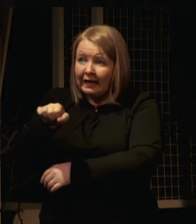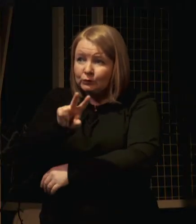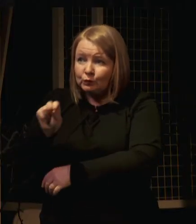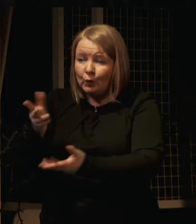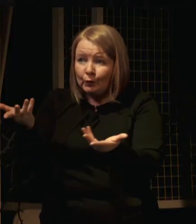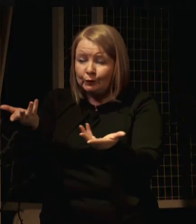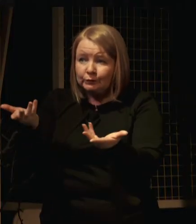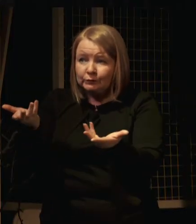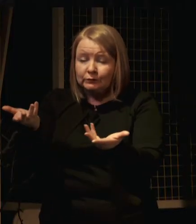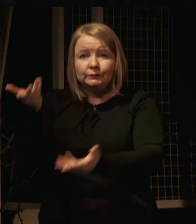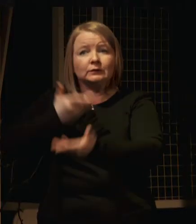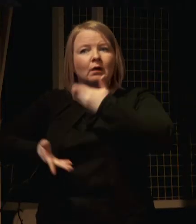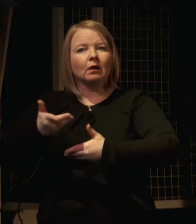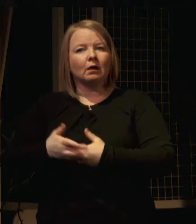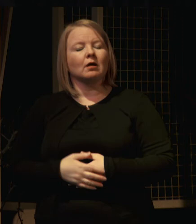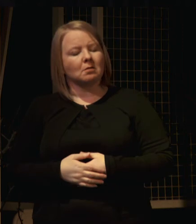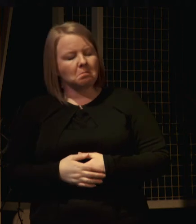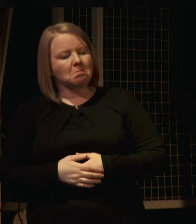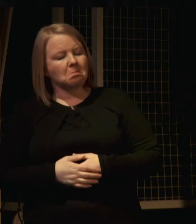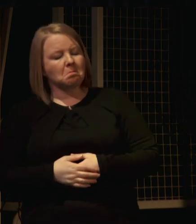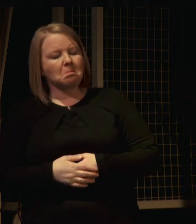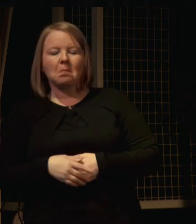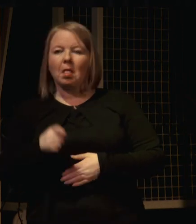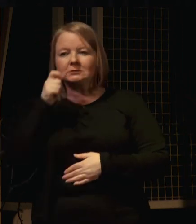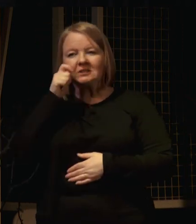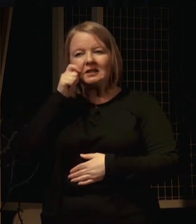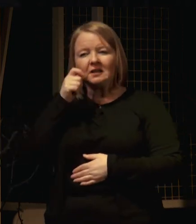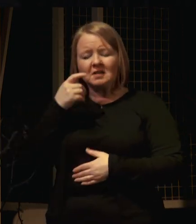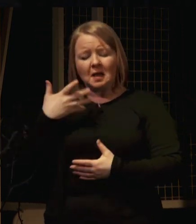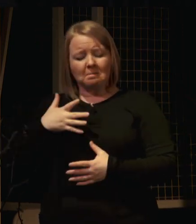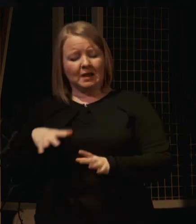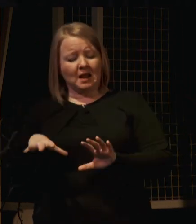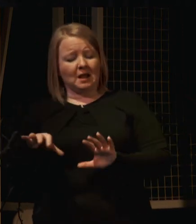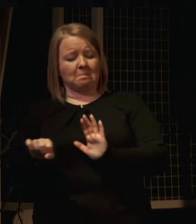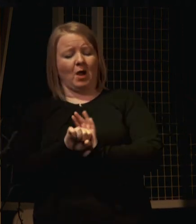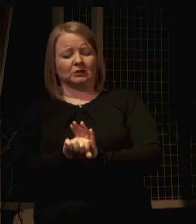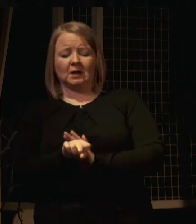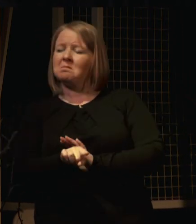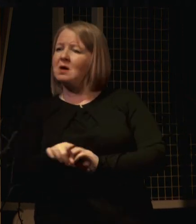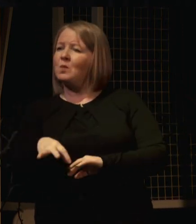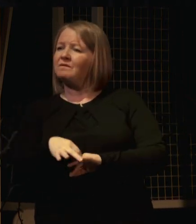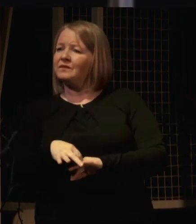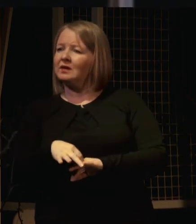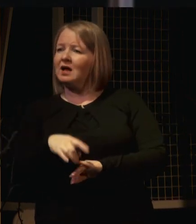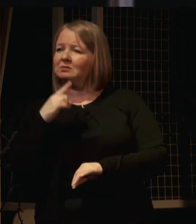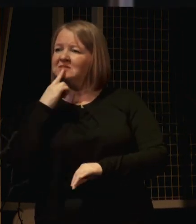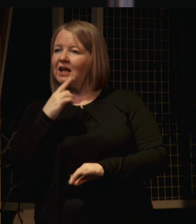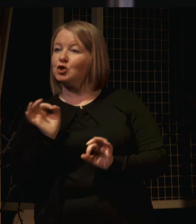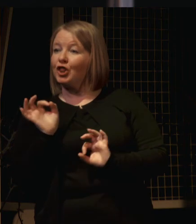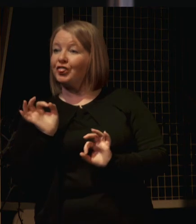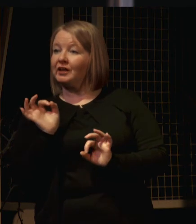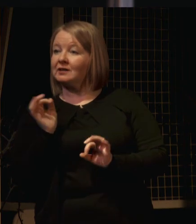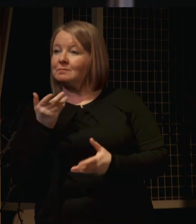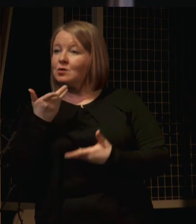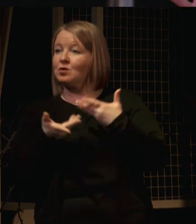the Ripper? He was alleged to have said to this detective, you've already got me for the murder of my wife. I am telling you guys nothing more.